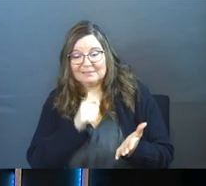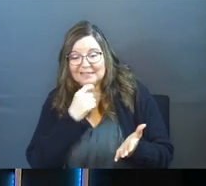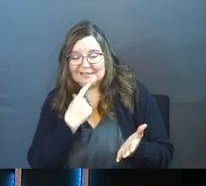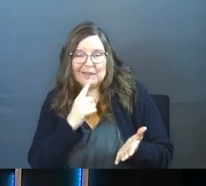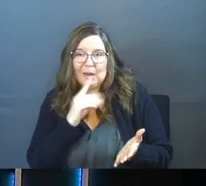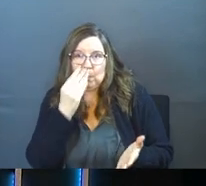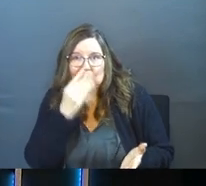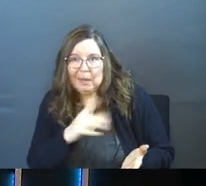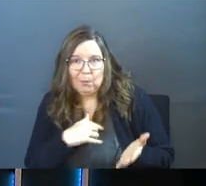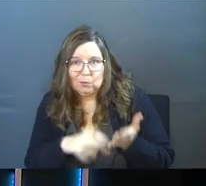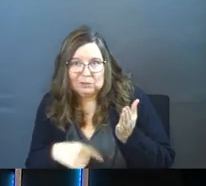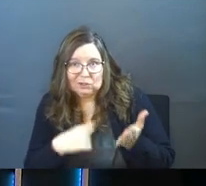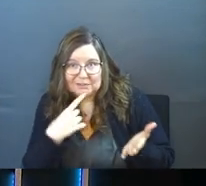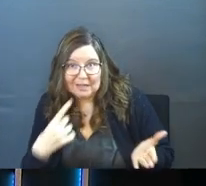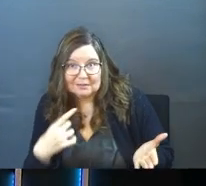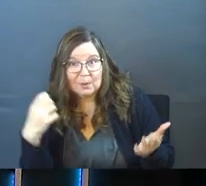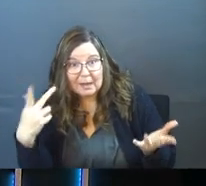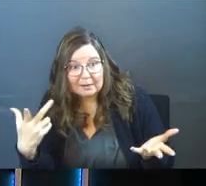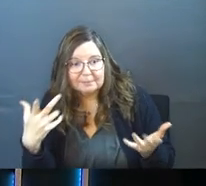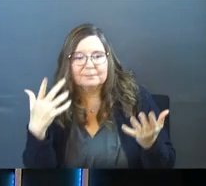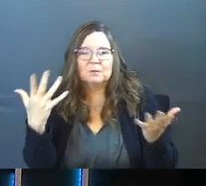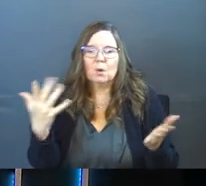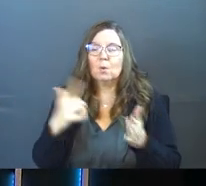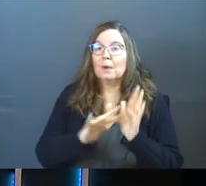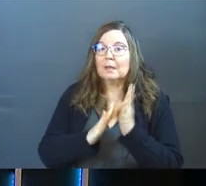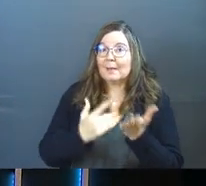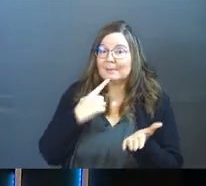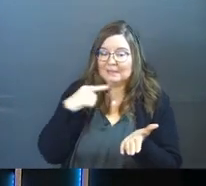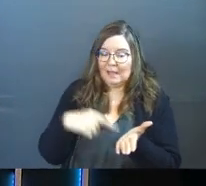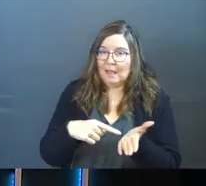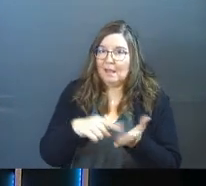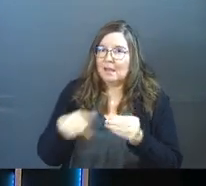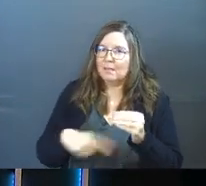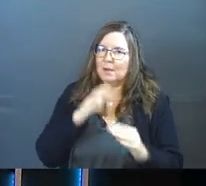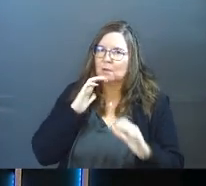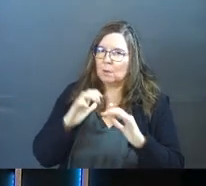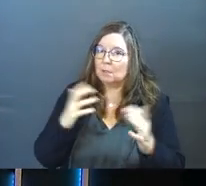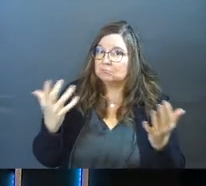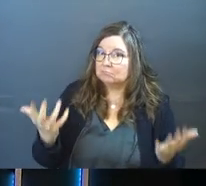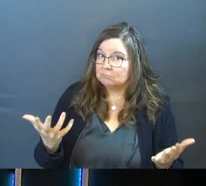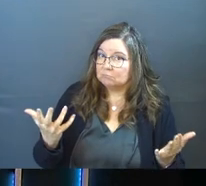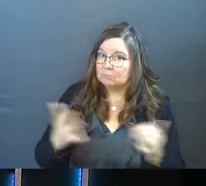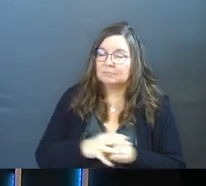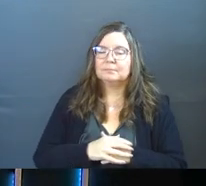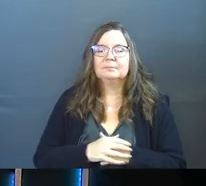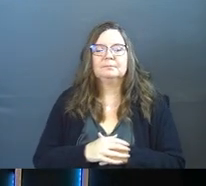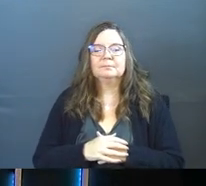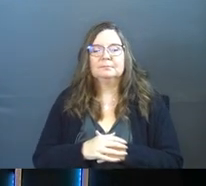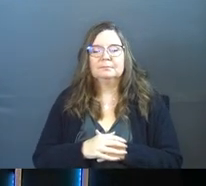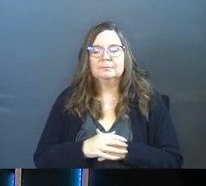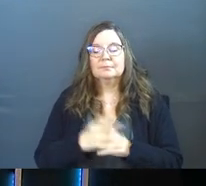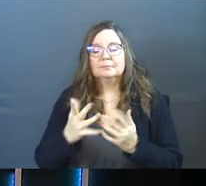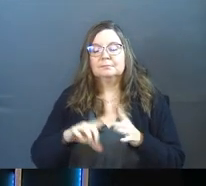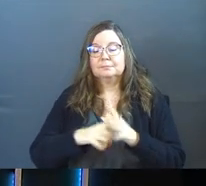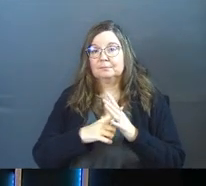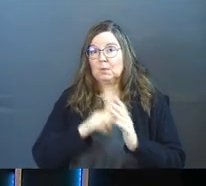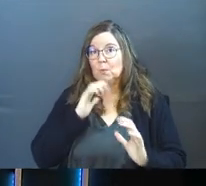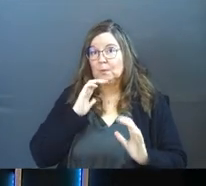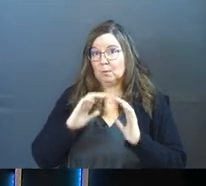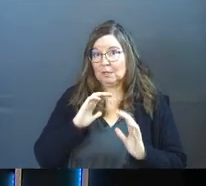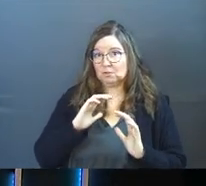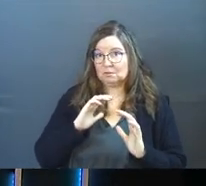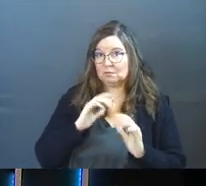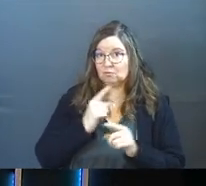say it, then I really don't care what research says, okay? So what does the Bible say about communication? Well, it starts with